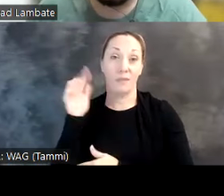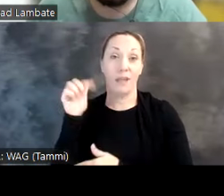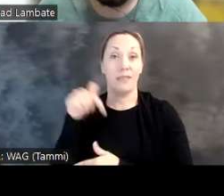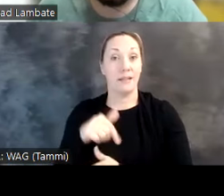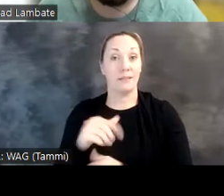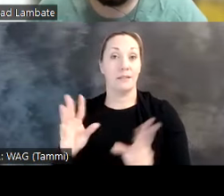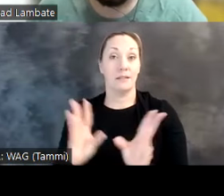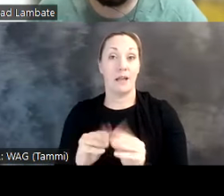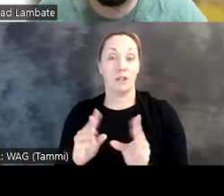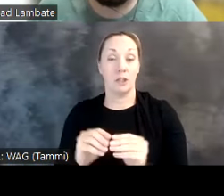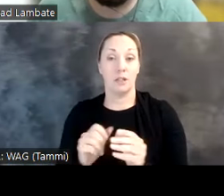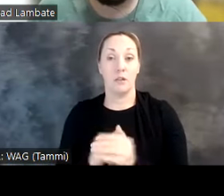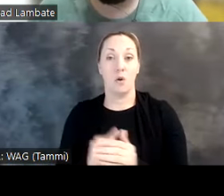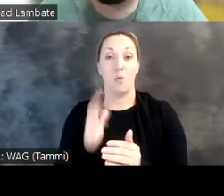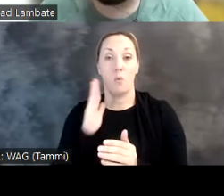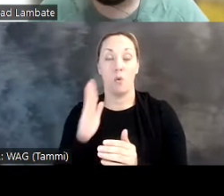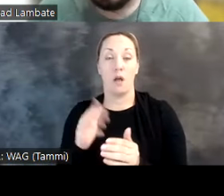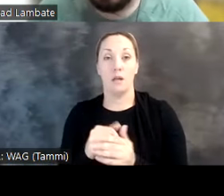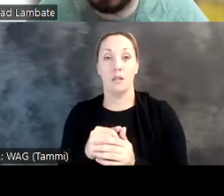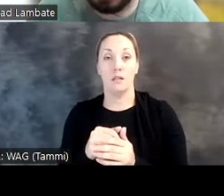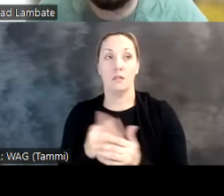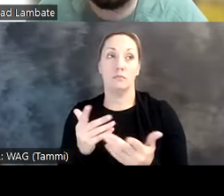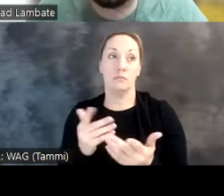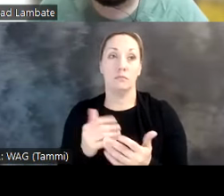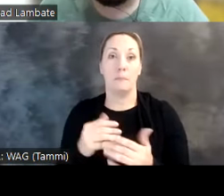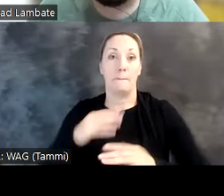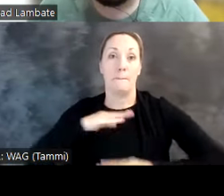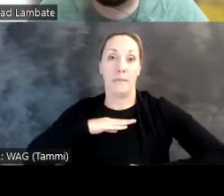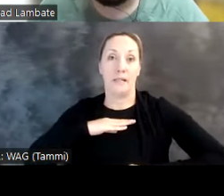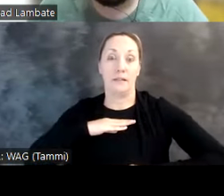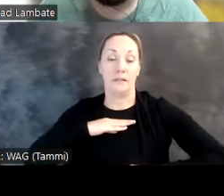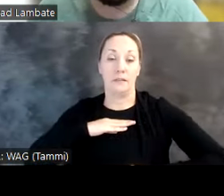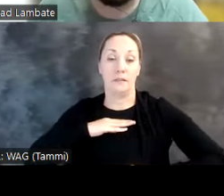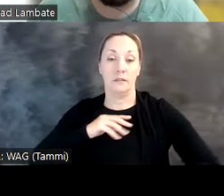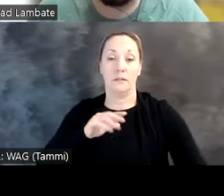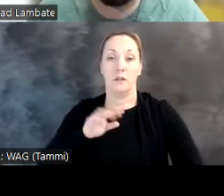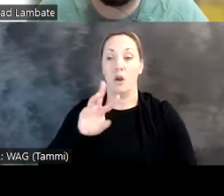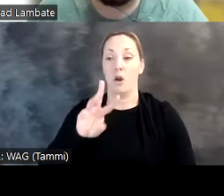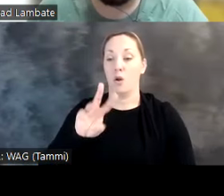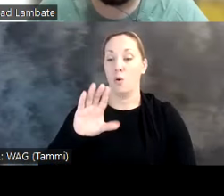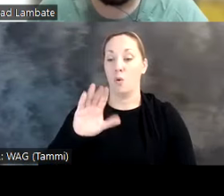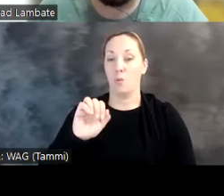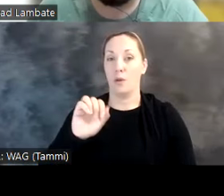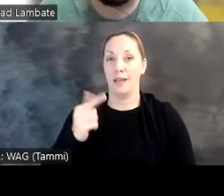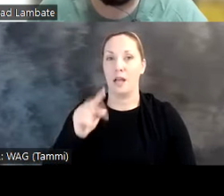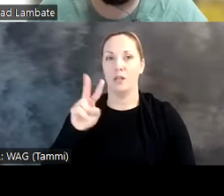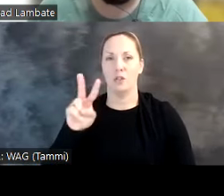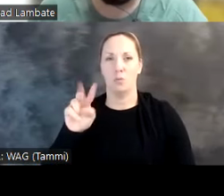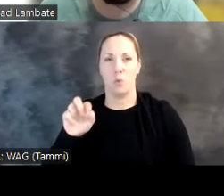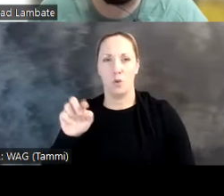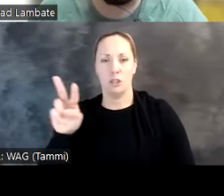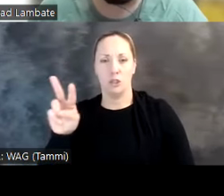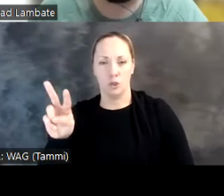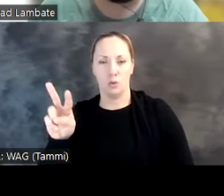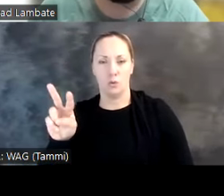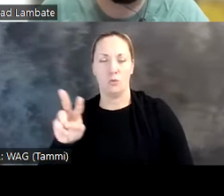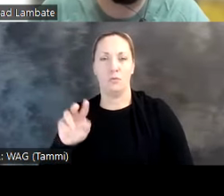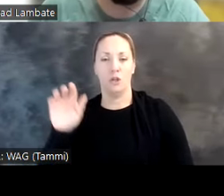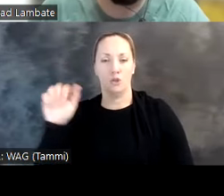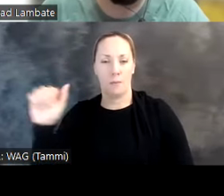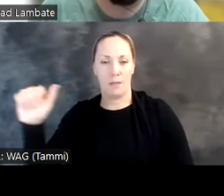session will more or less meet WCAG 2.2 AAA because I tried to keep it